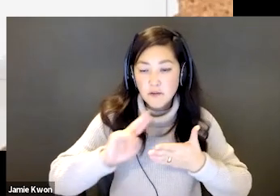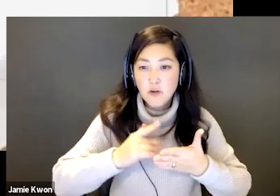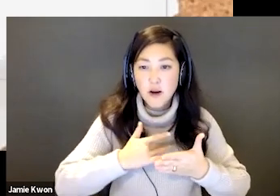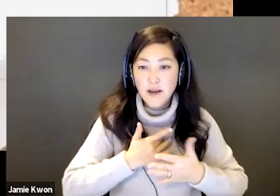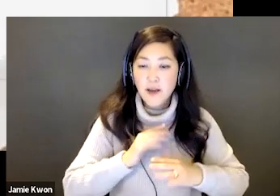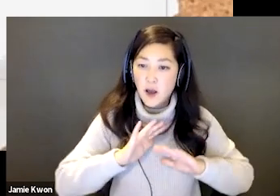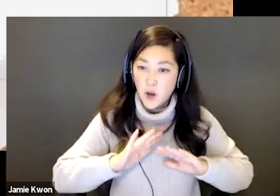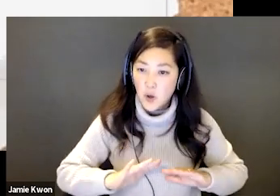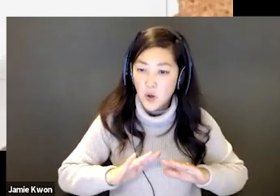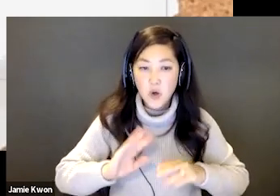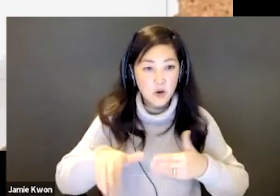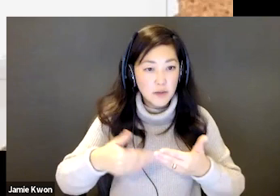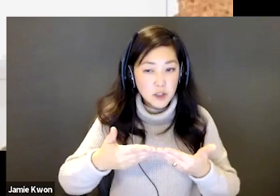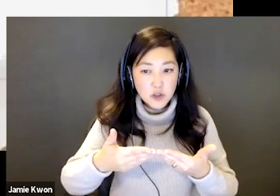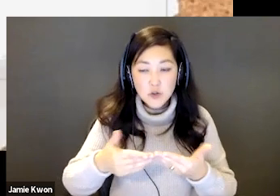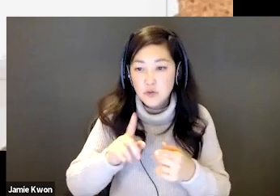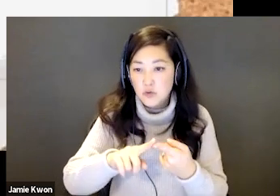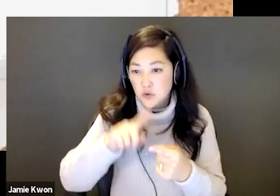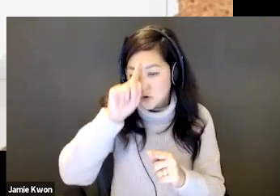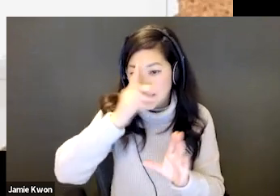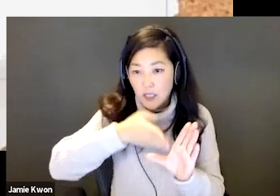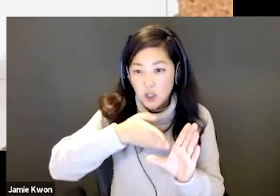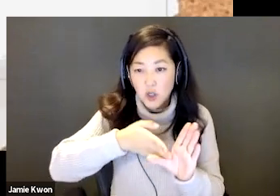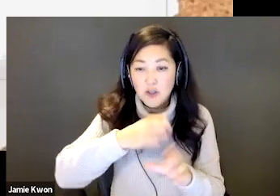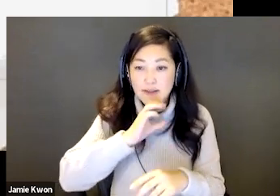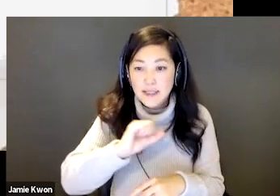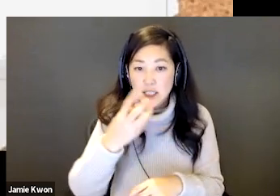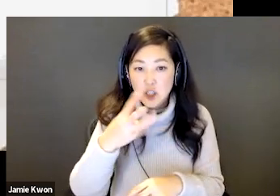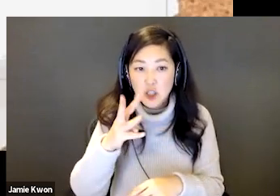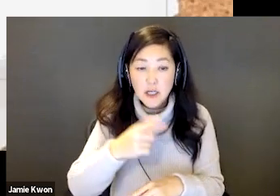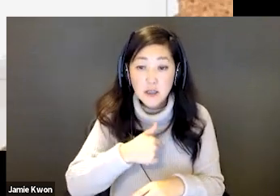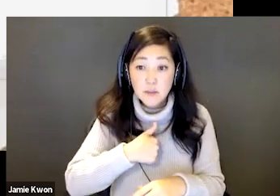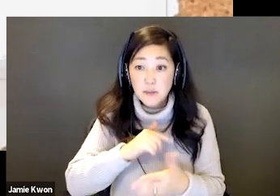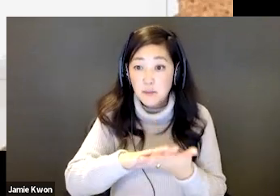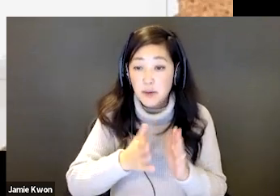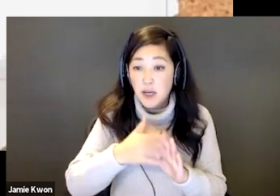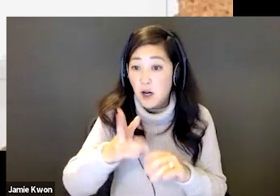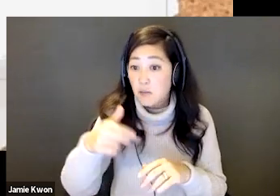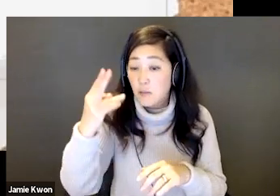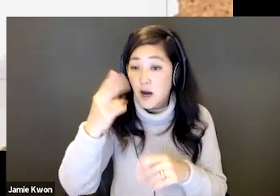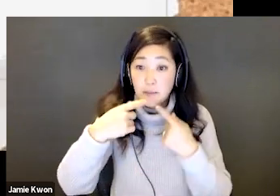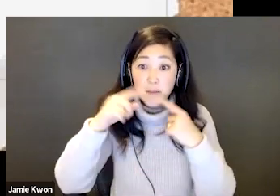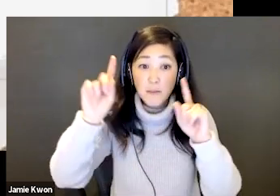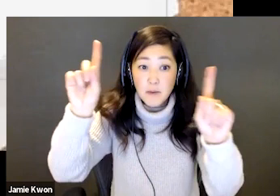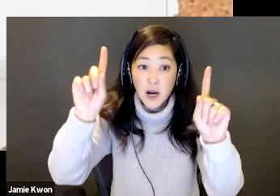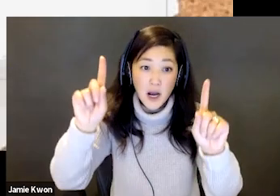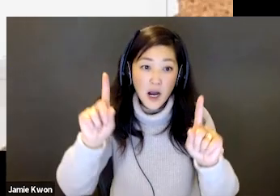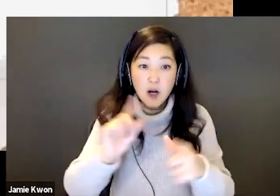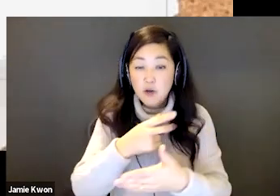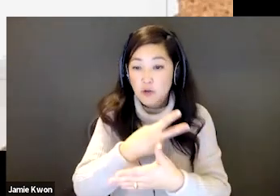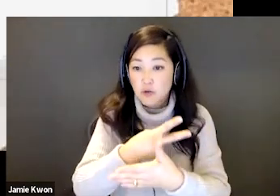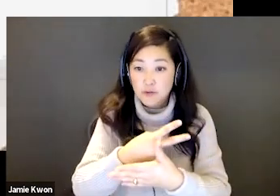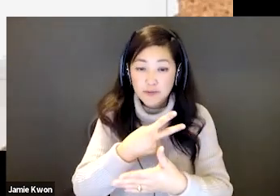to psychology at age 16, I became a high achiever, graduating with a Master of Arts degree